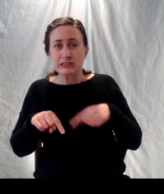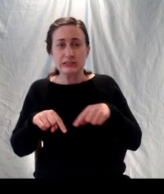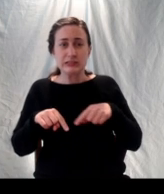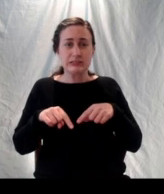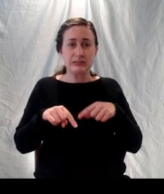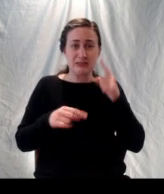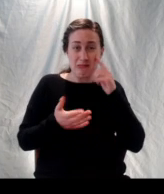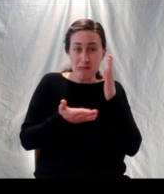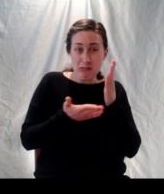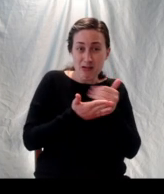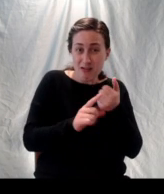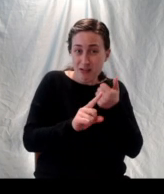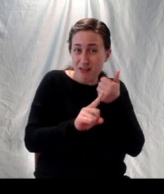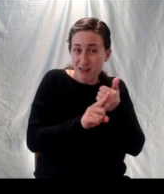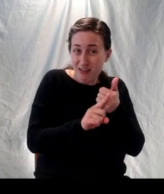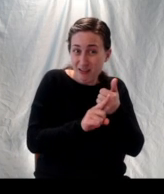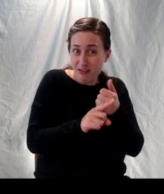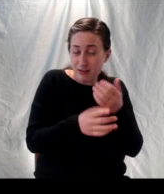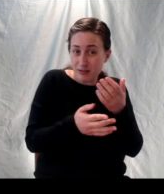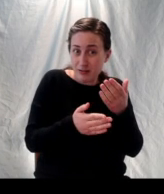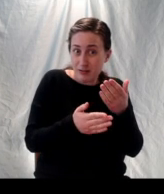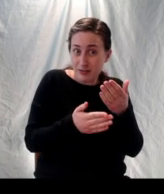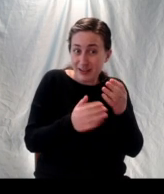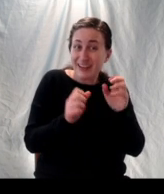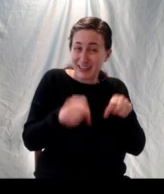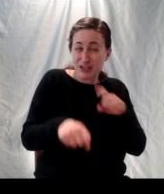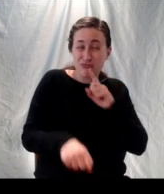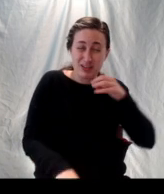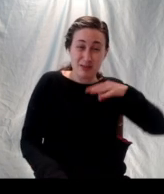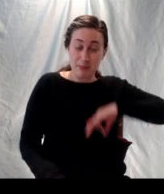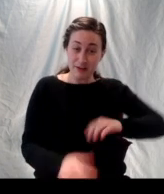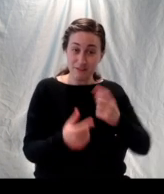And check in with how your body is feeling next to each other.